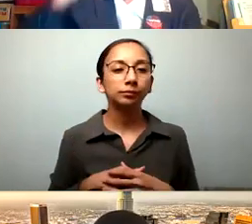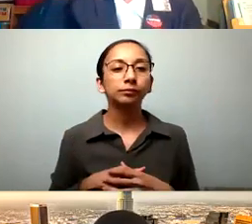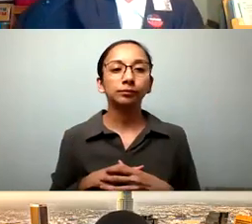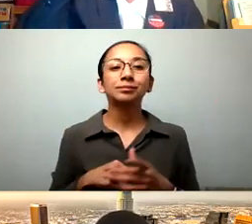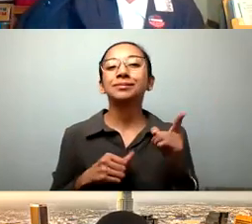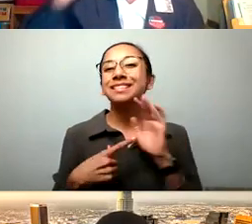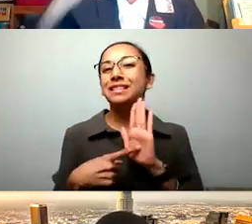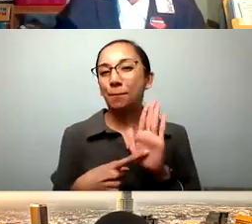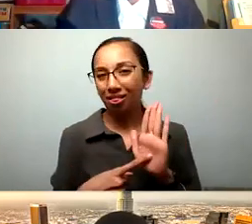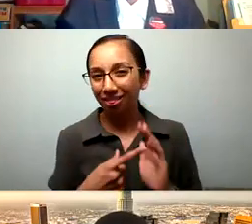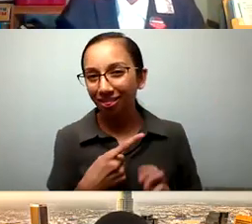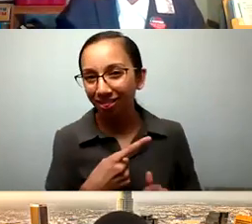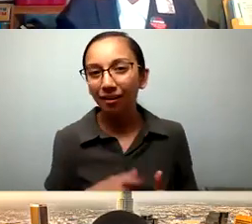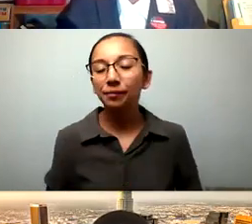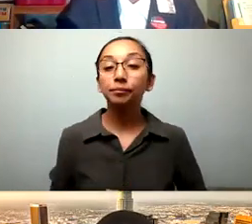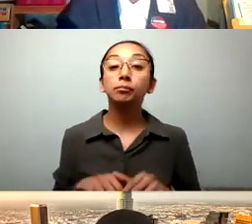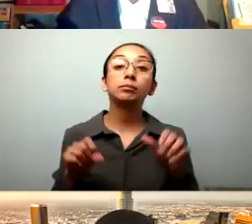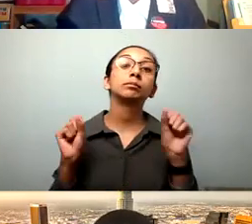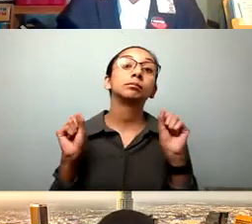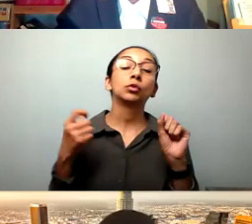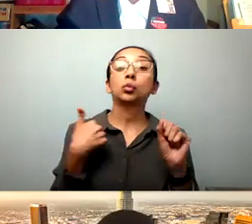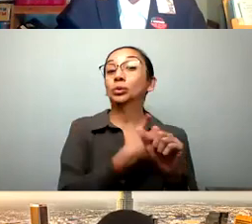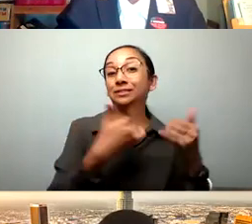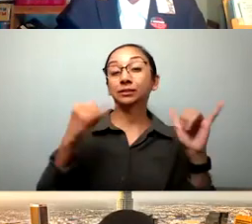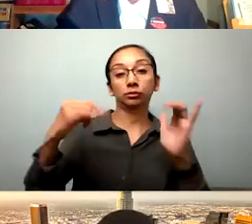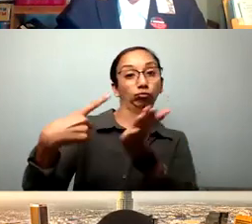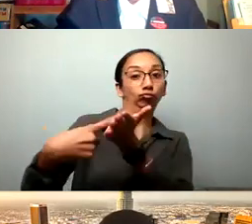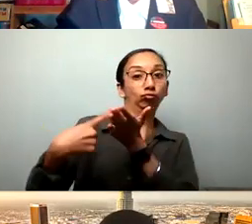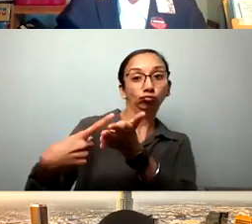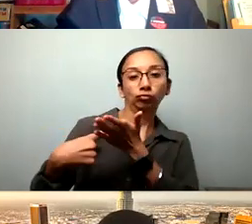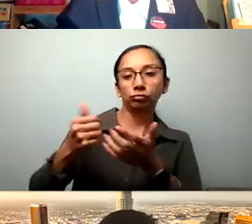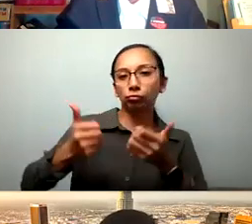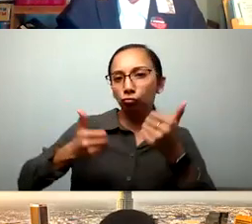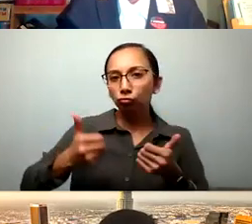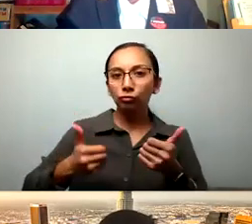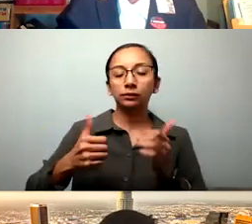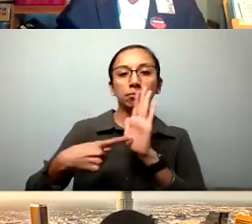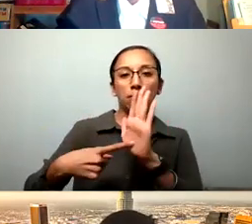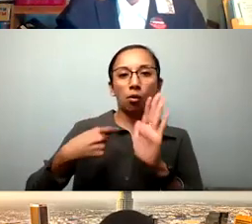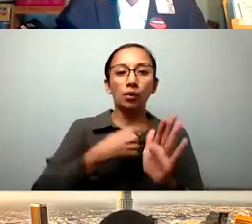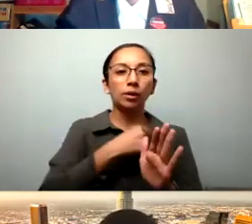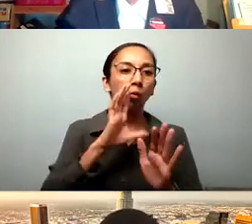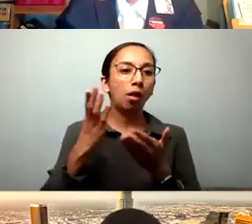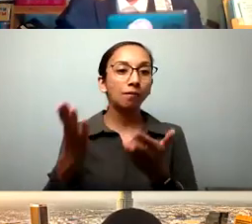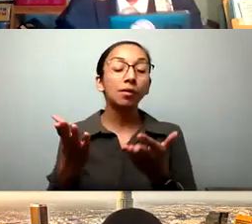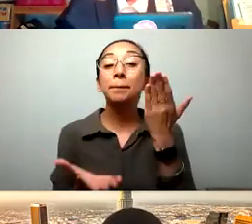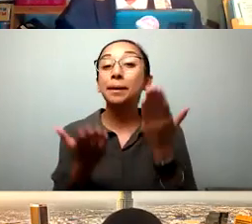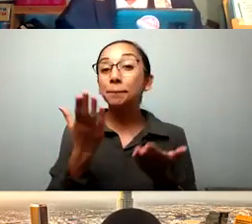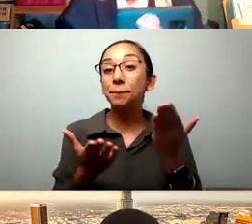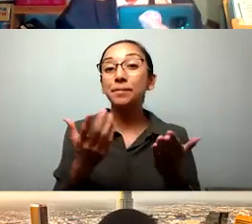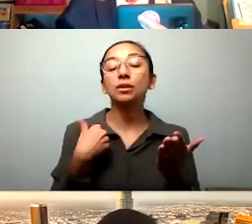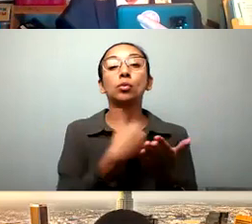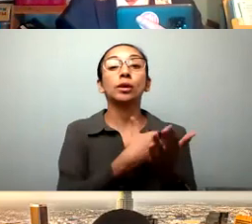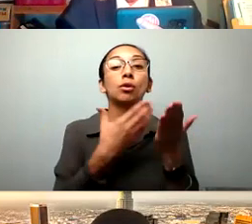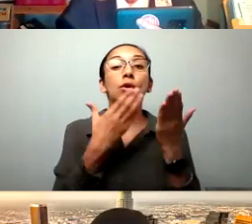that we're still talking about how we're going, which model we're going to offer. It could be that we end up having a